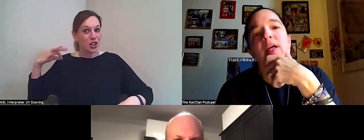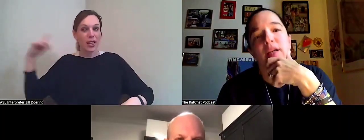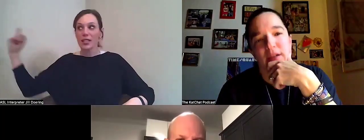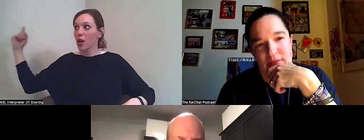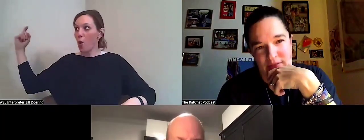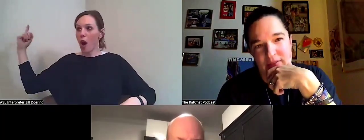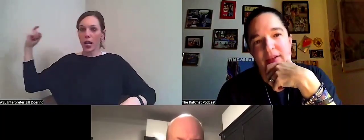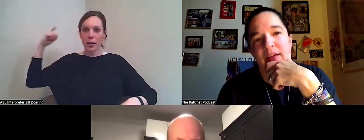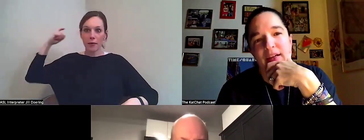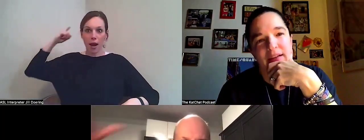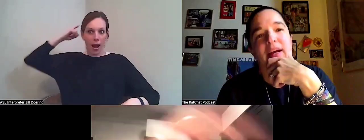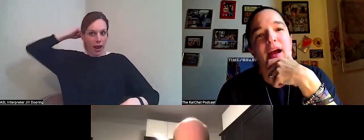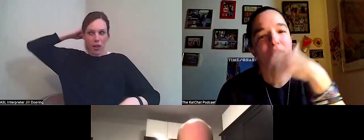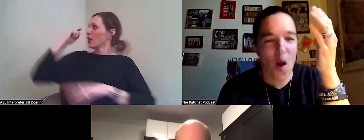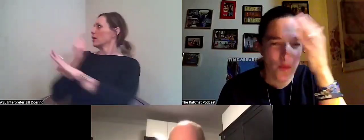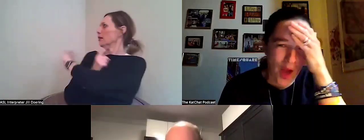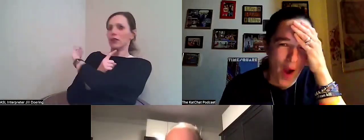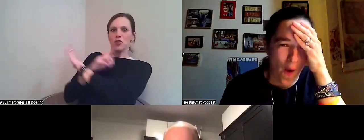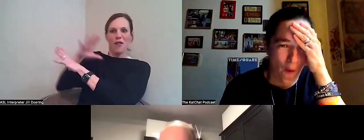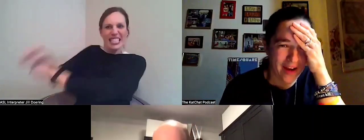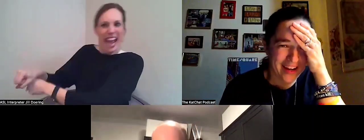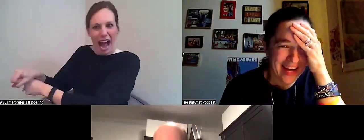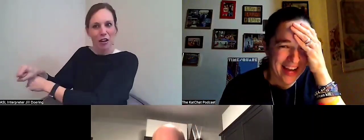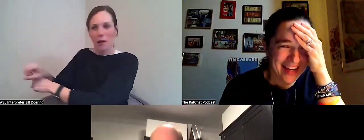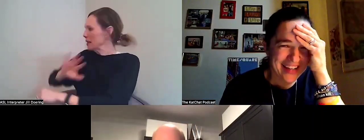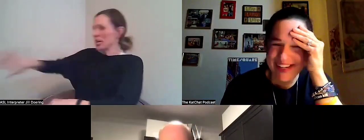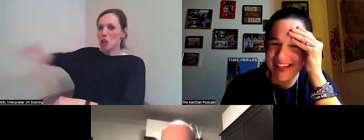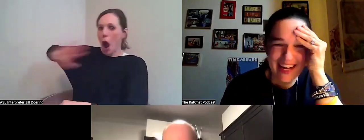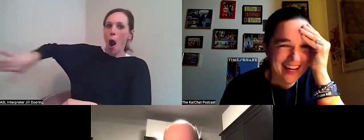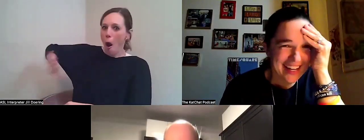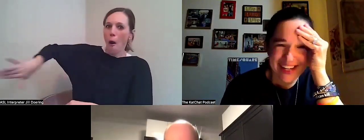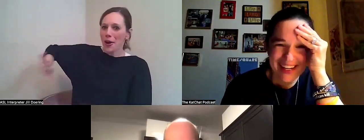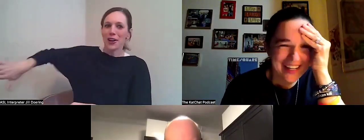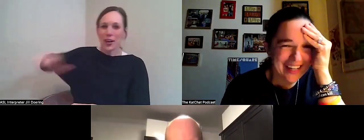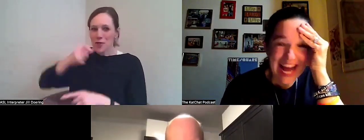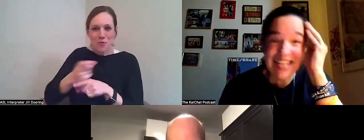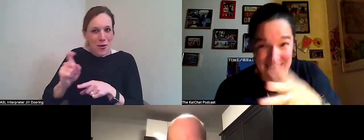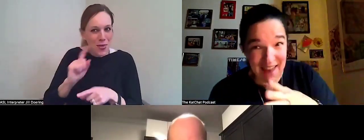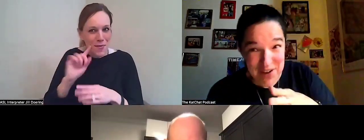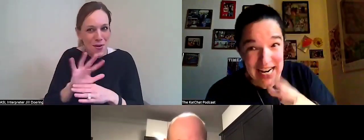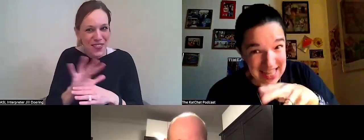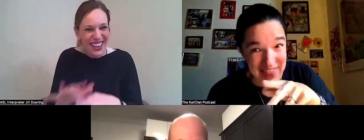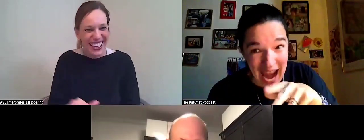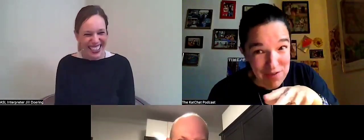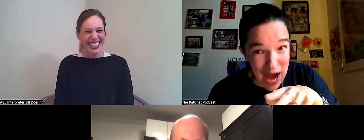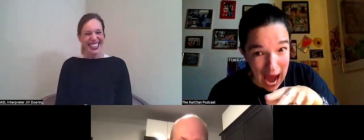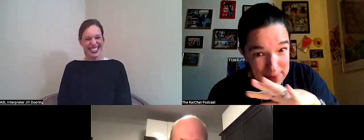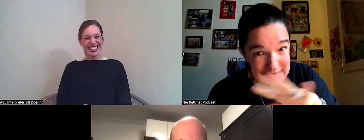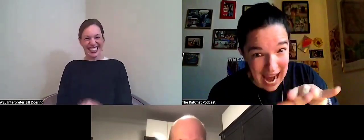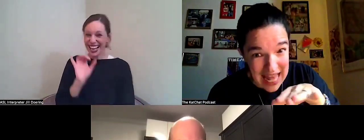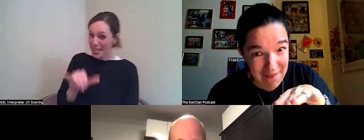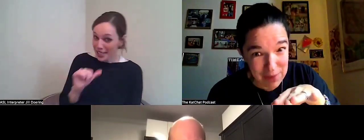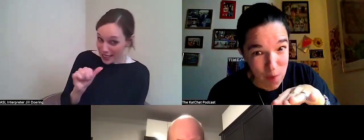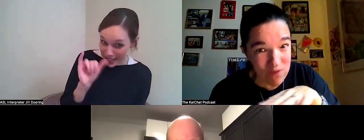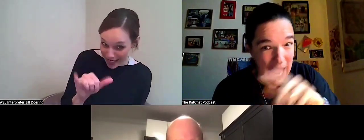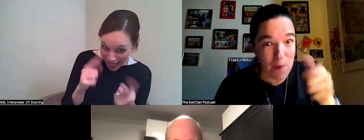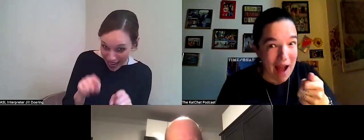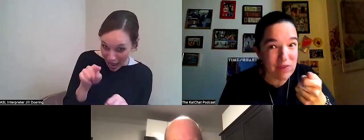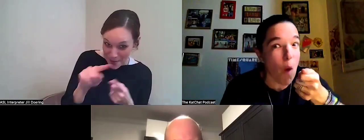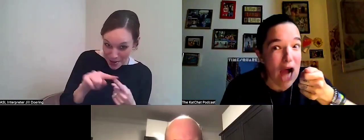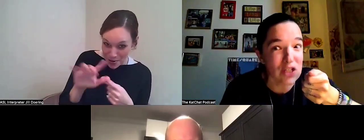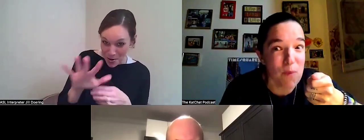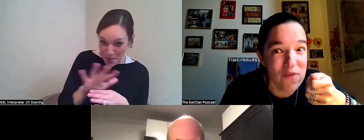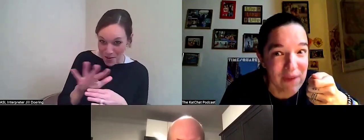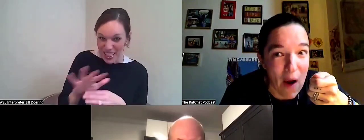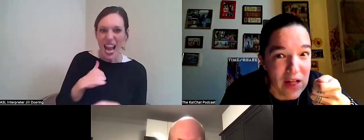distance. So you have to tackle them and pull them out of the frame very quickly. Did that ever happen to any of the movies? I